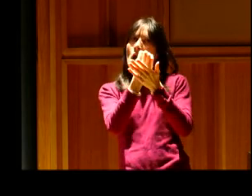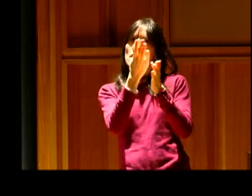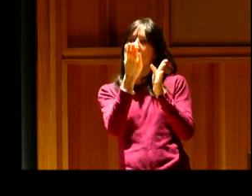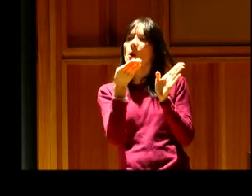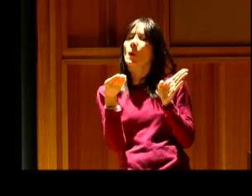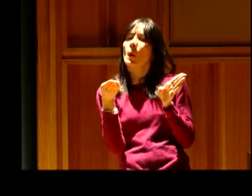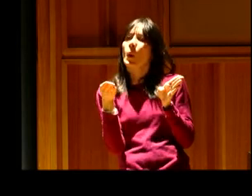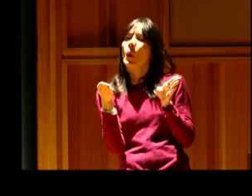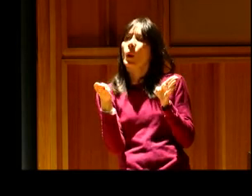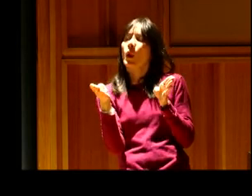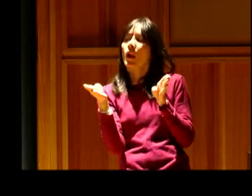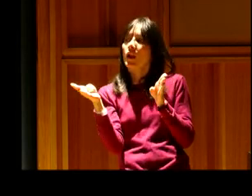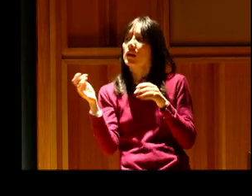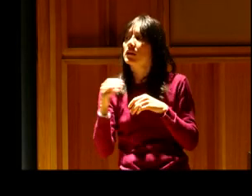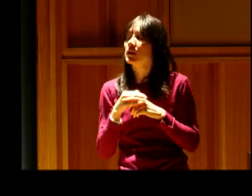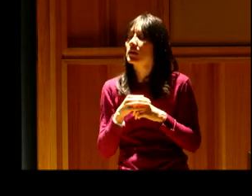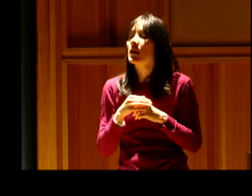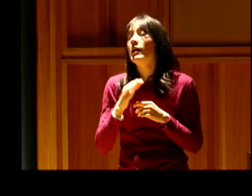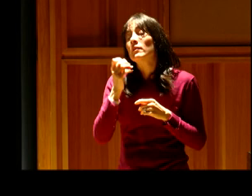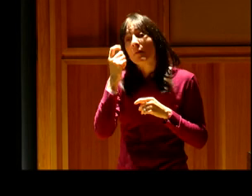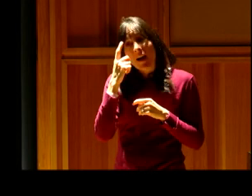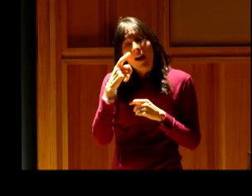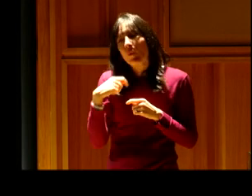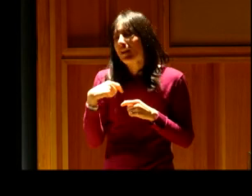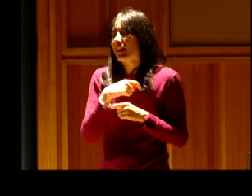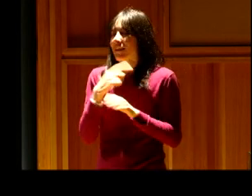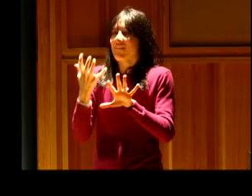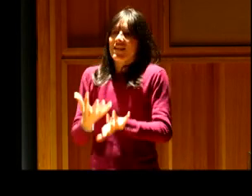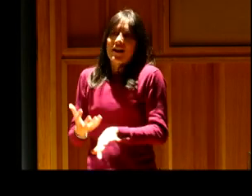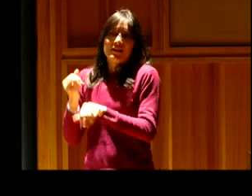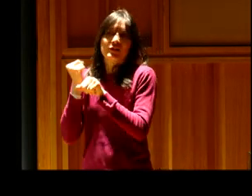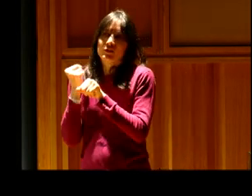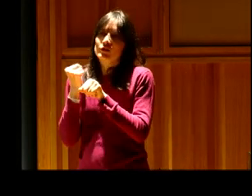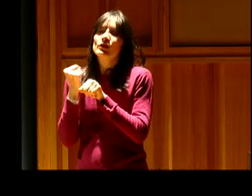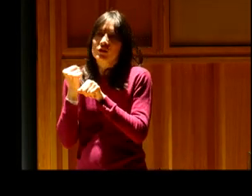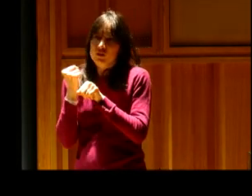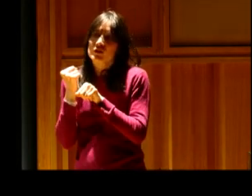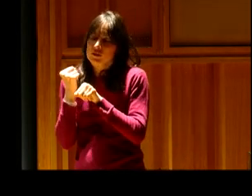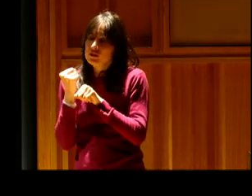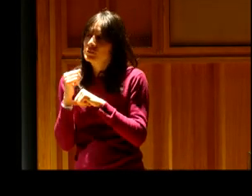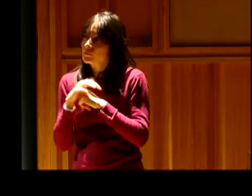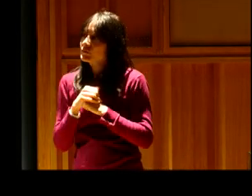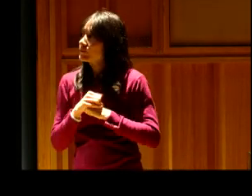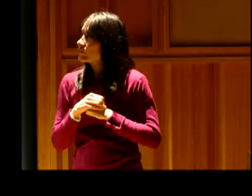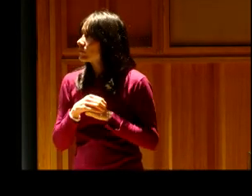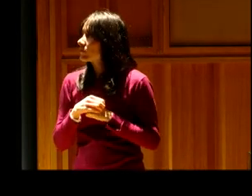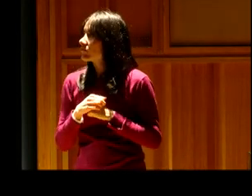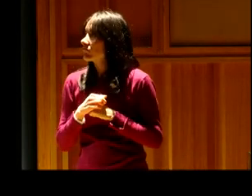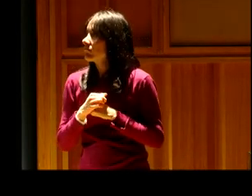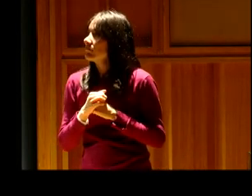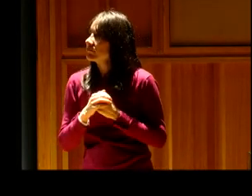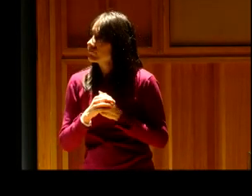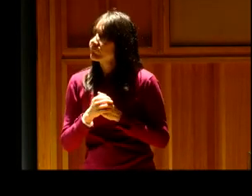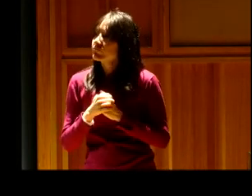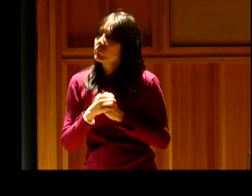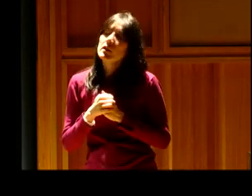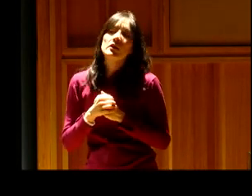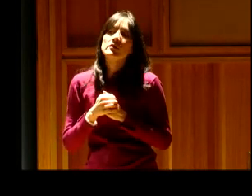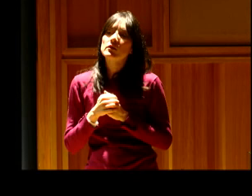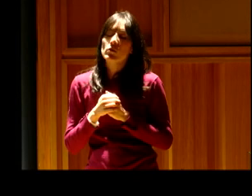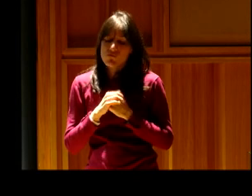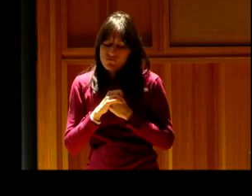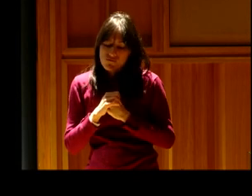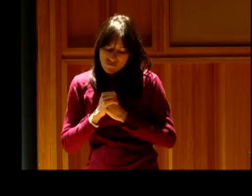the case with the electric sector, we need to accelerate this. And again, no mystery here on what we